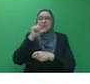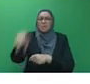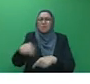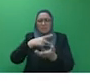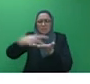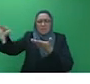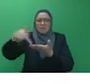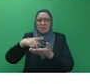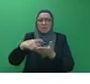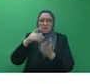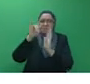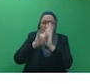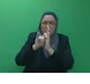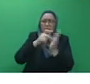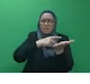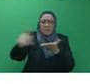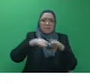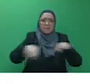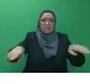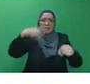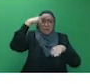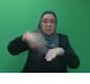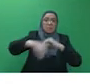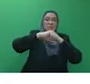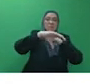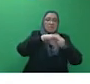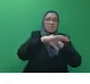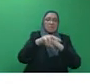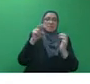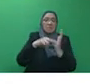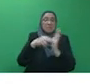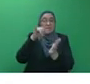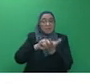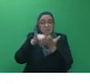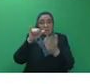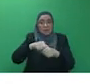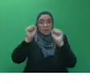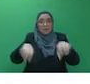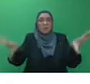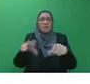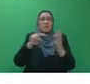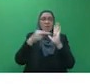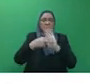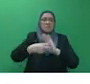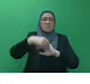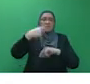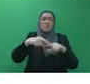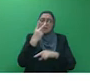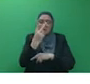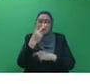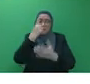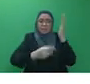facebook a lot of money for advertising so that was what i wanted you know i thought people might benefit from it so that's something you can do